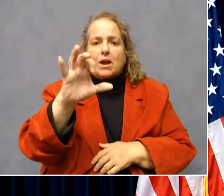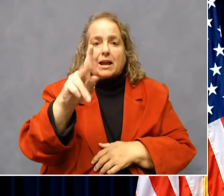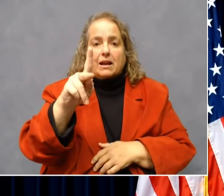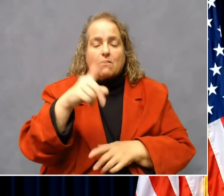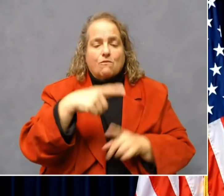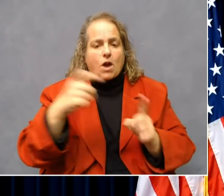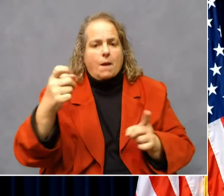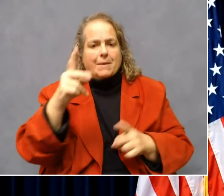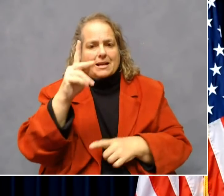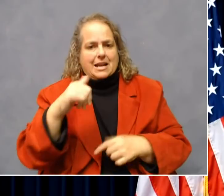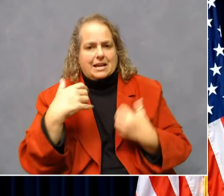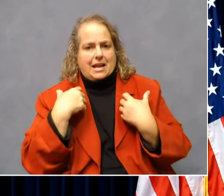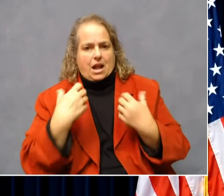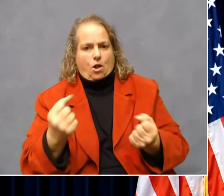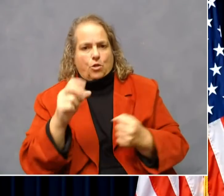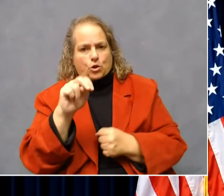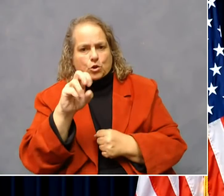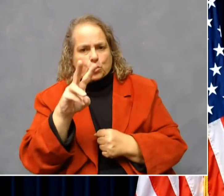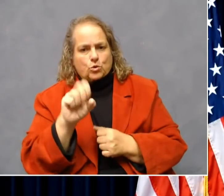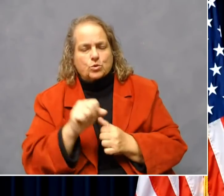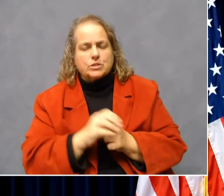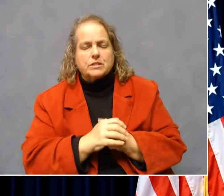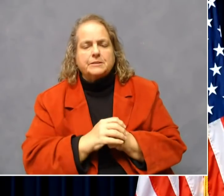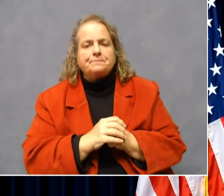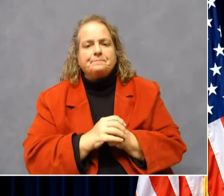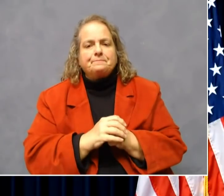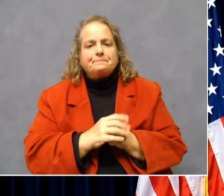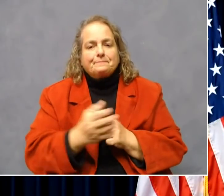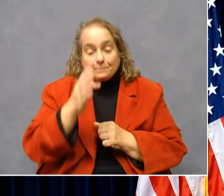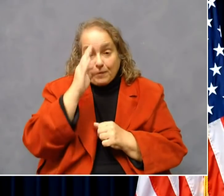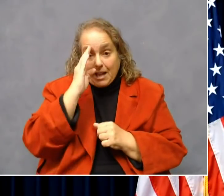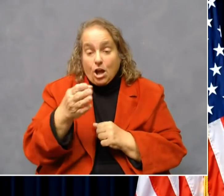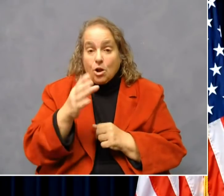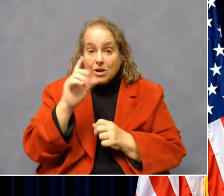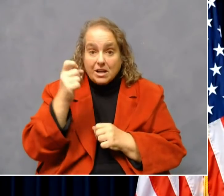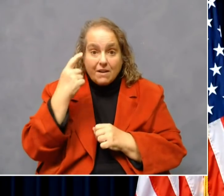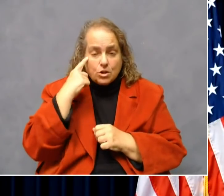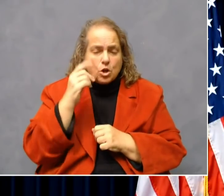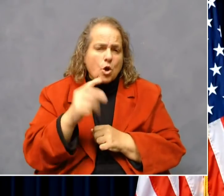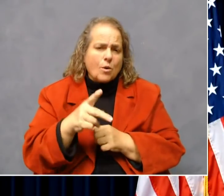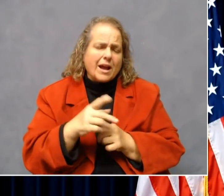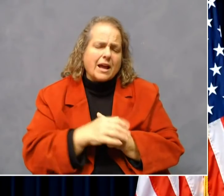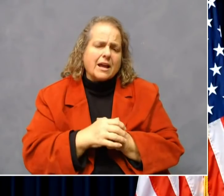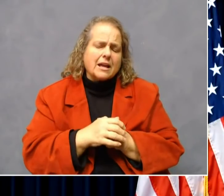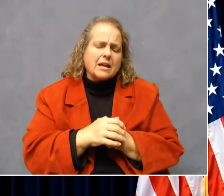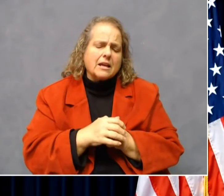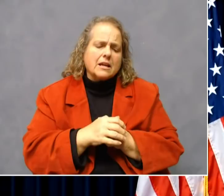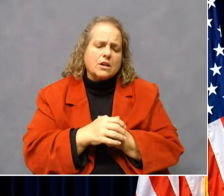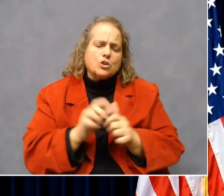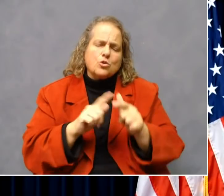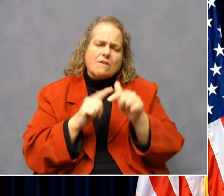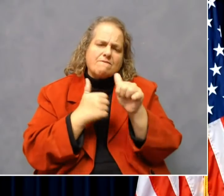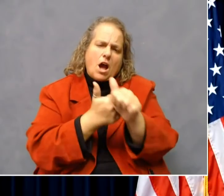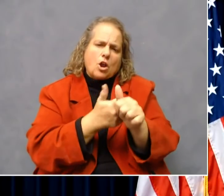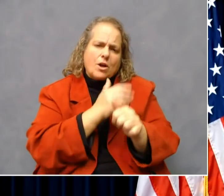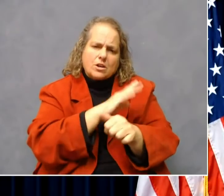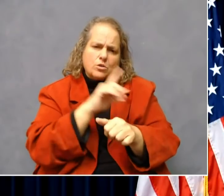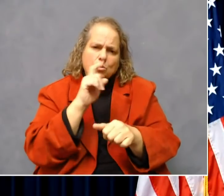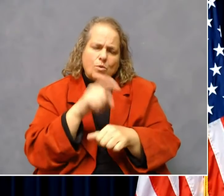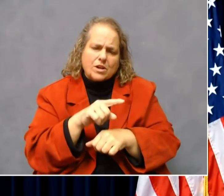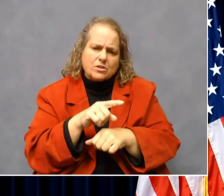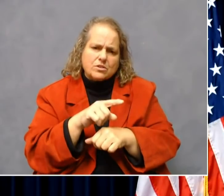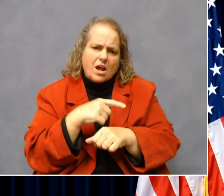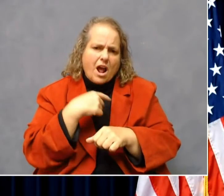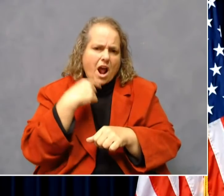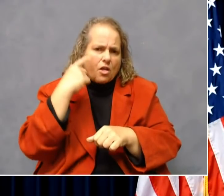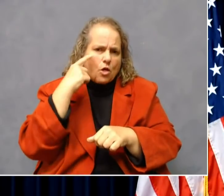Hi, Governor. Just off of Daniel's question, I guess I was under the impression that there would be a communications campaign to